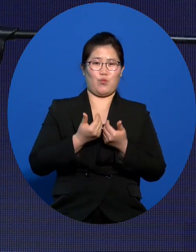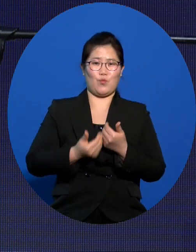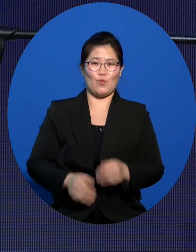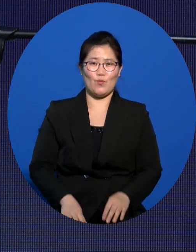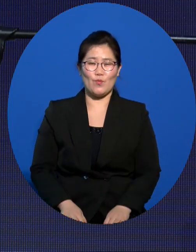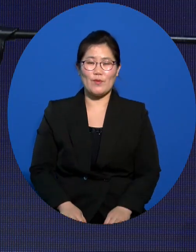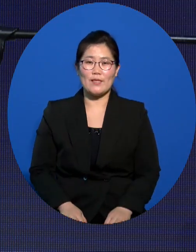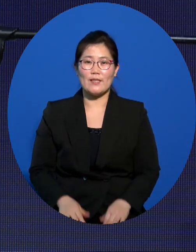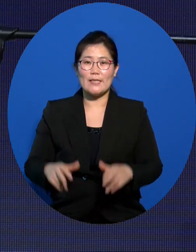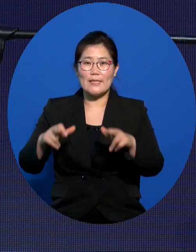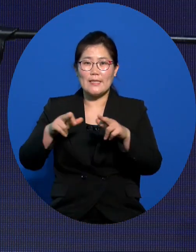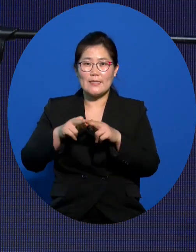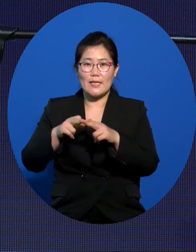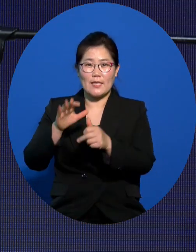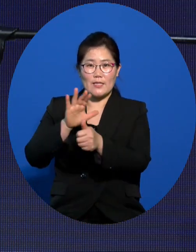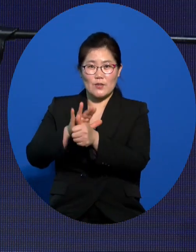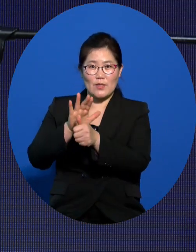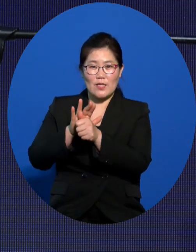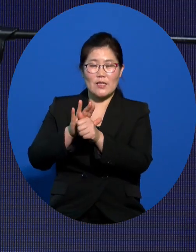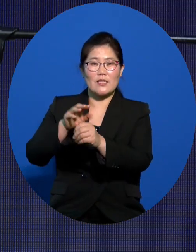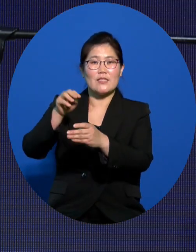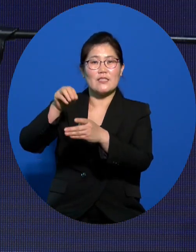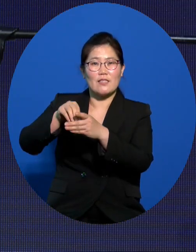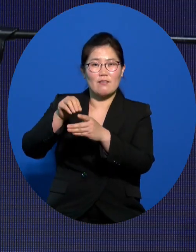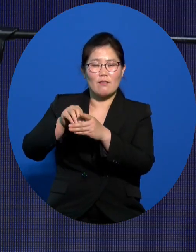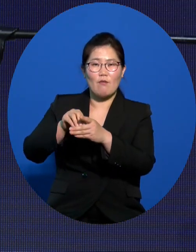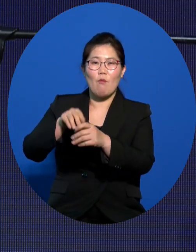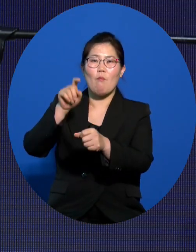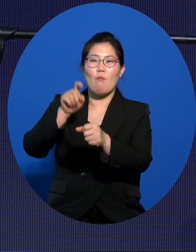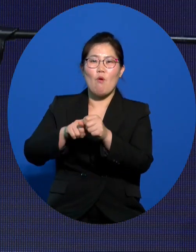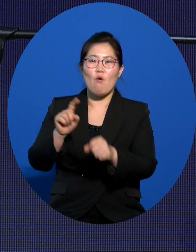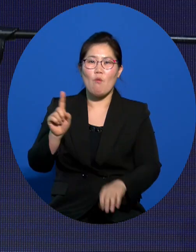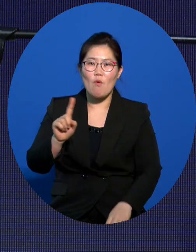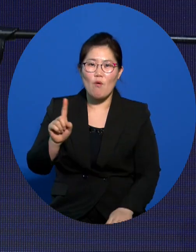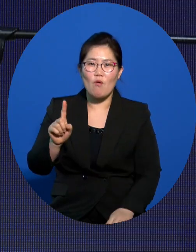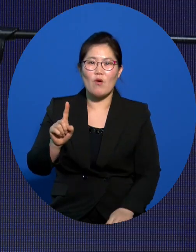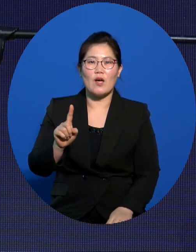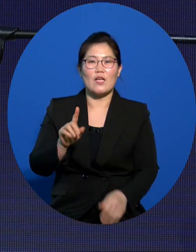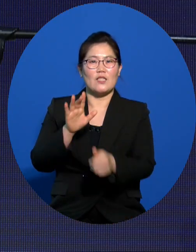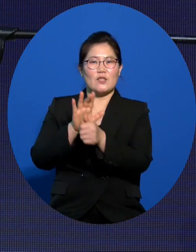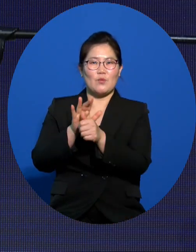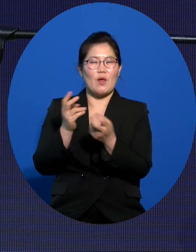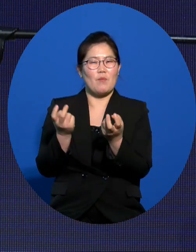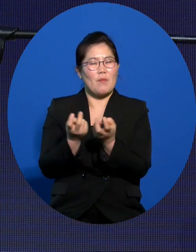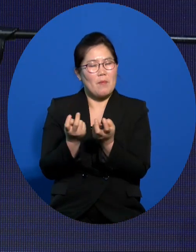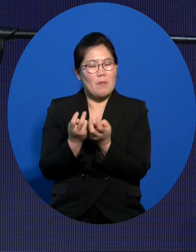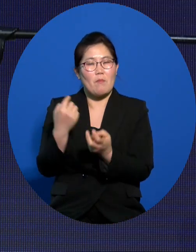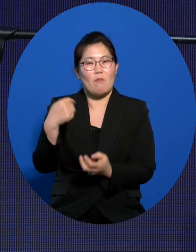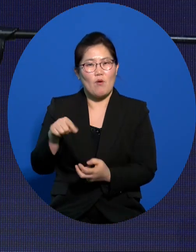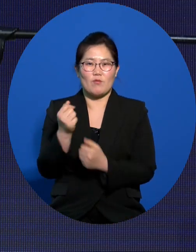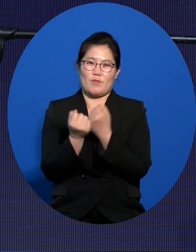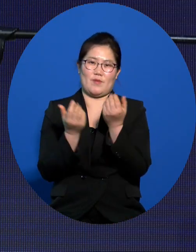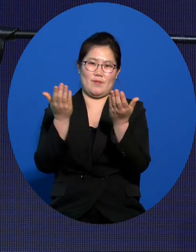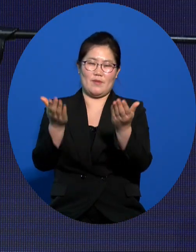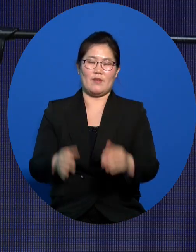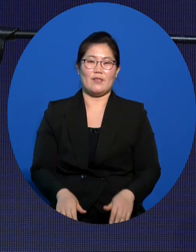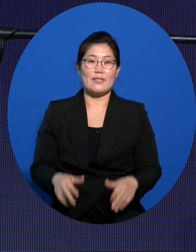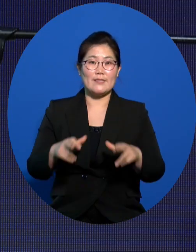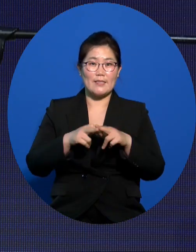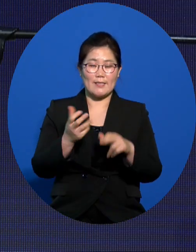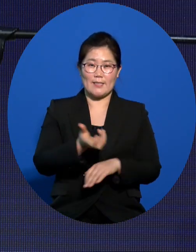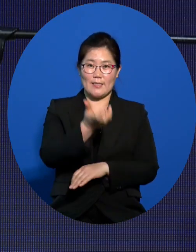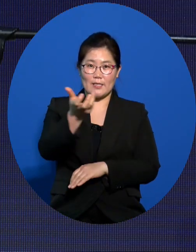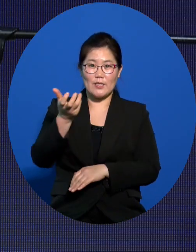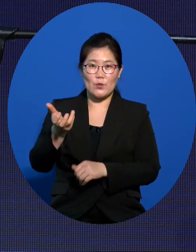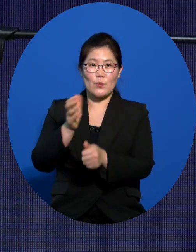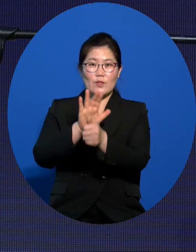Act, but how does it have an ordinance? It's just something I cannot understand. Anyhow, if you look at the